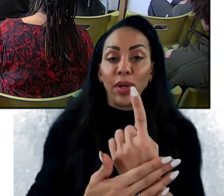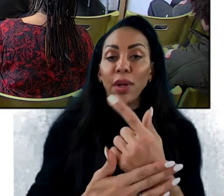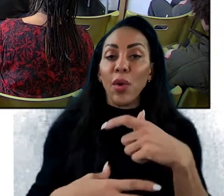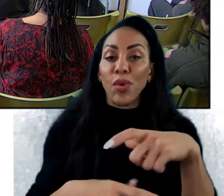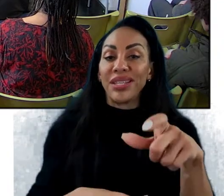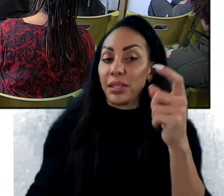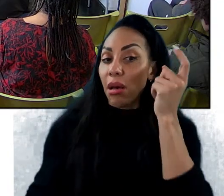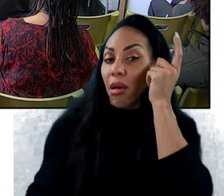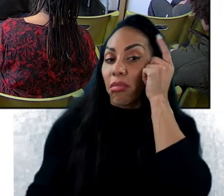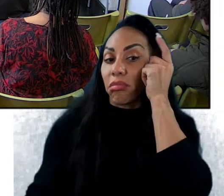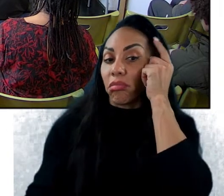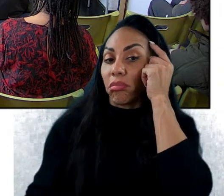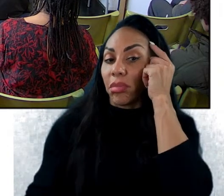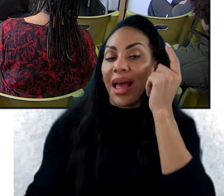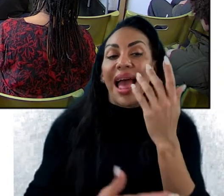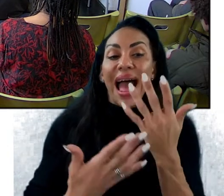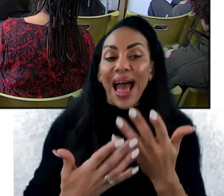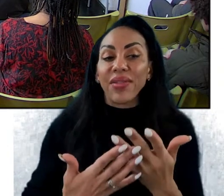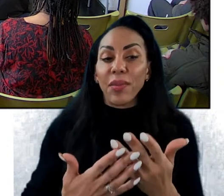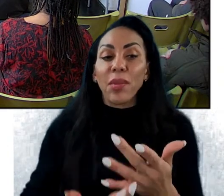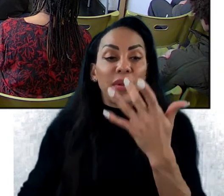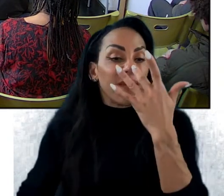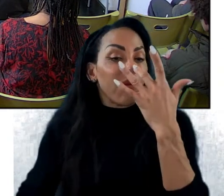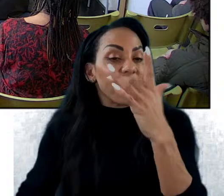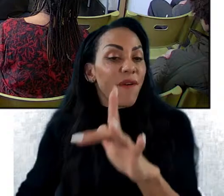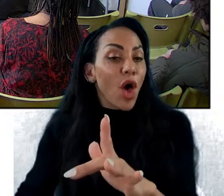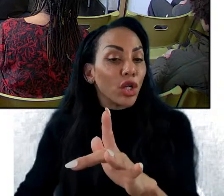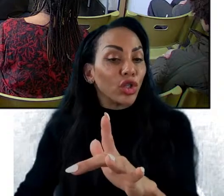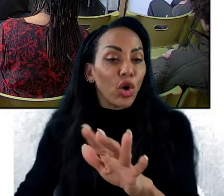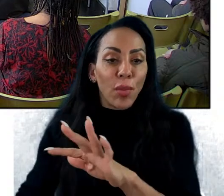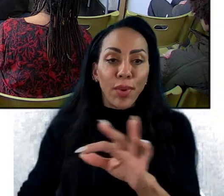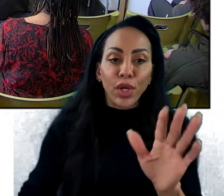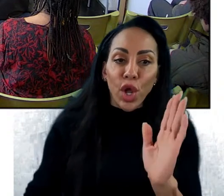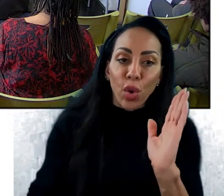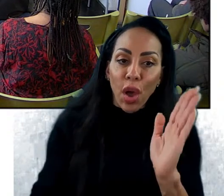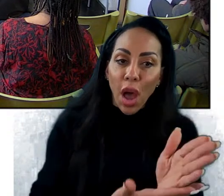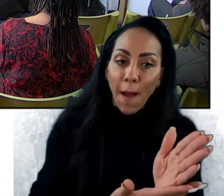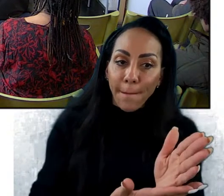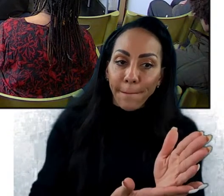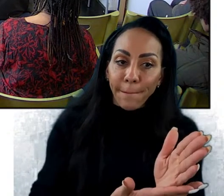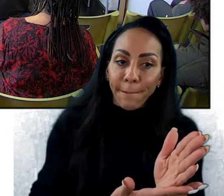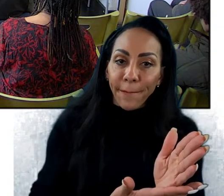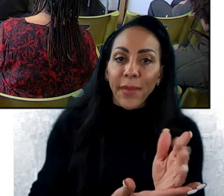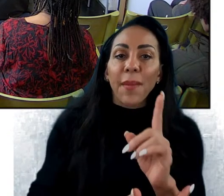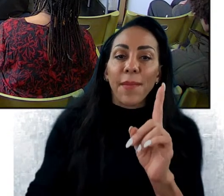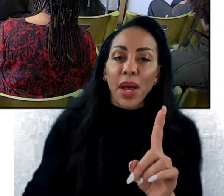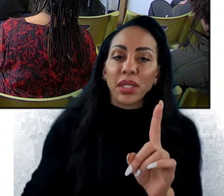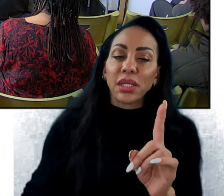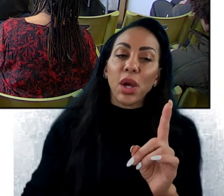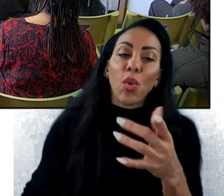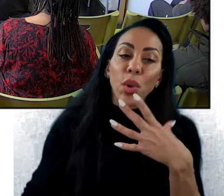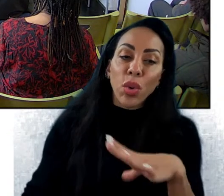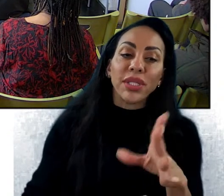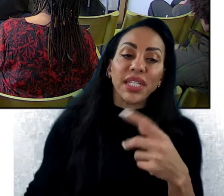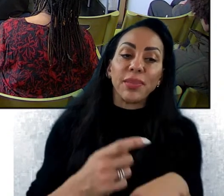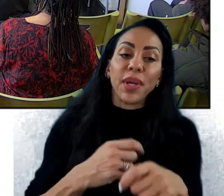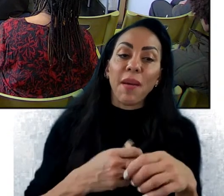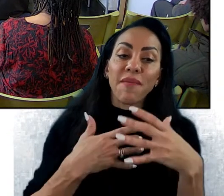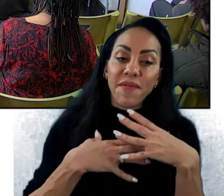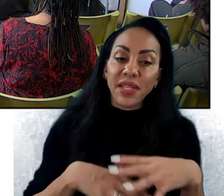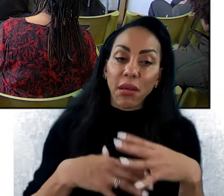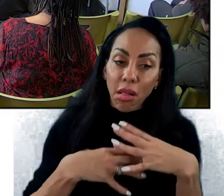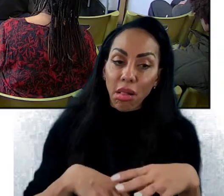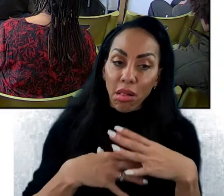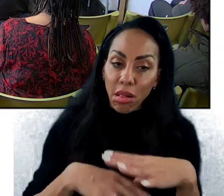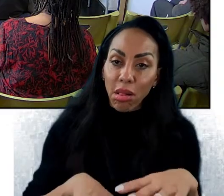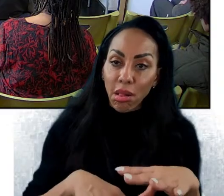virtual, so you don't get the tactile element. But one of the ways we'd like to explore making it physical is if you have a